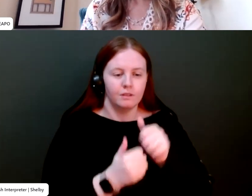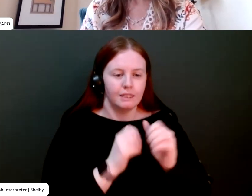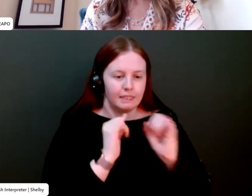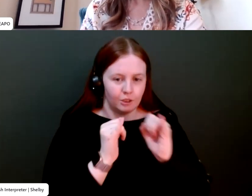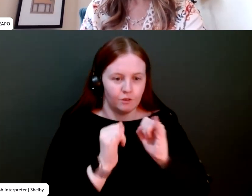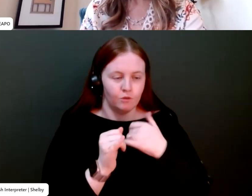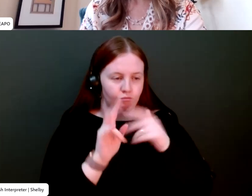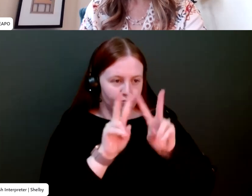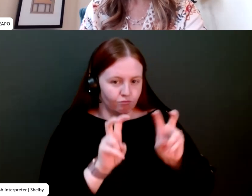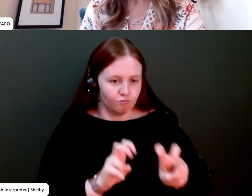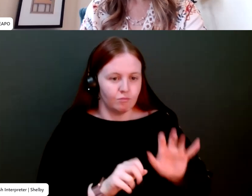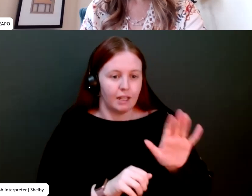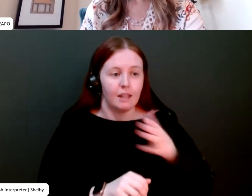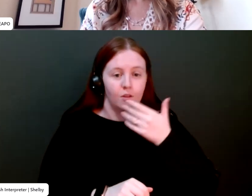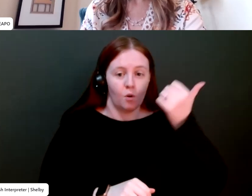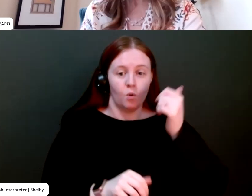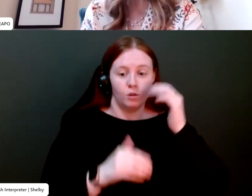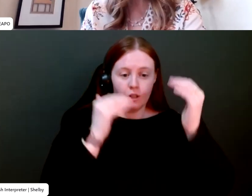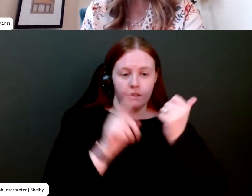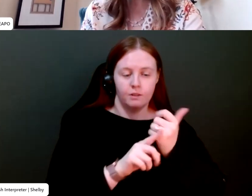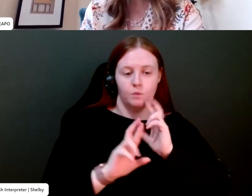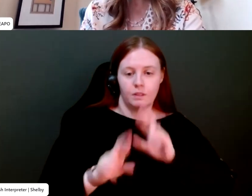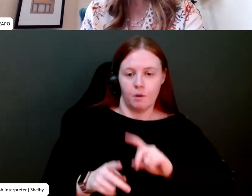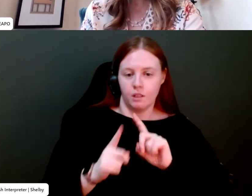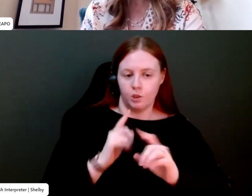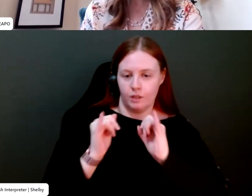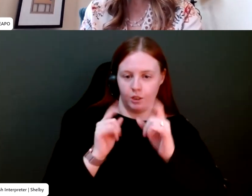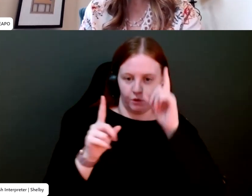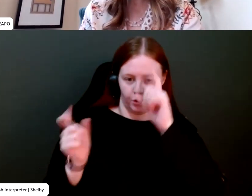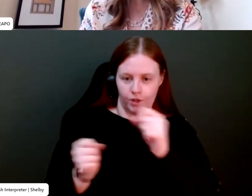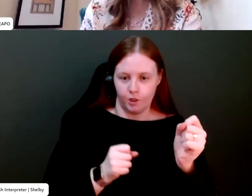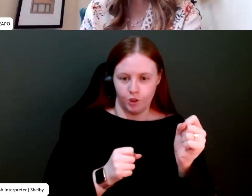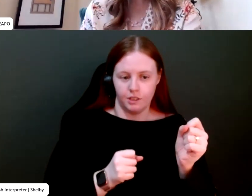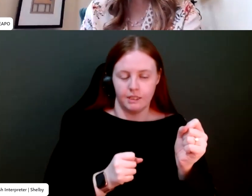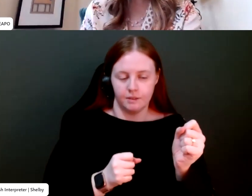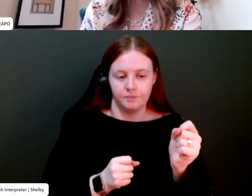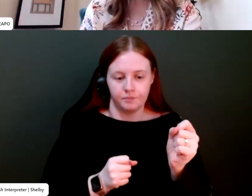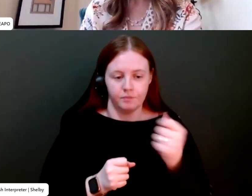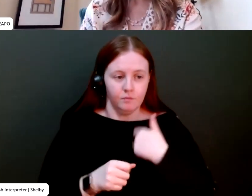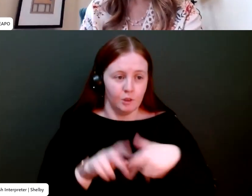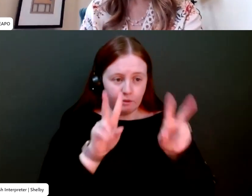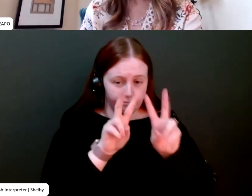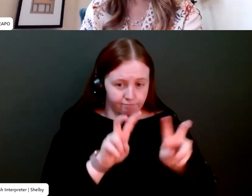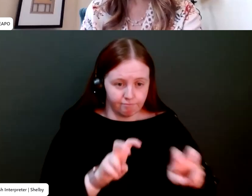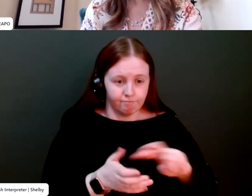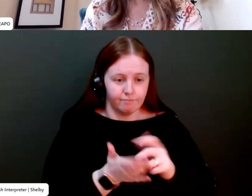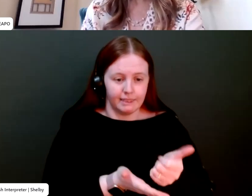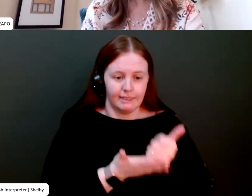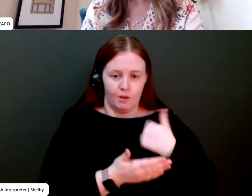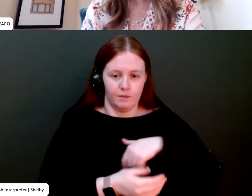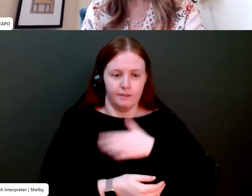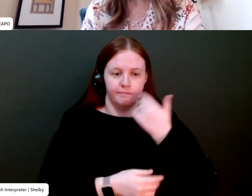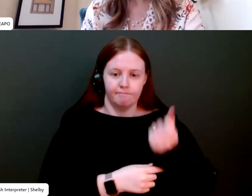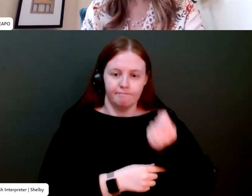adults are responding to the different police interviewing strategies. And so we're able to then, get a good understanding regarding how these interviews